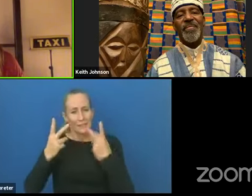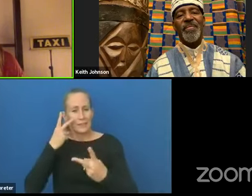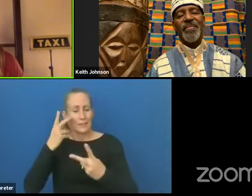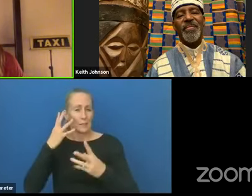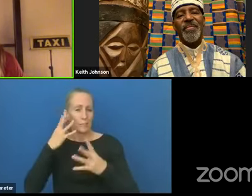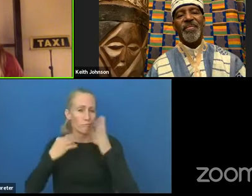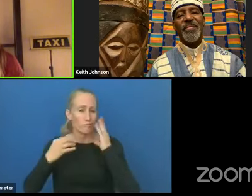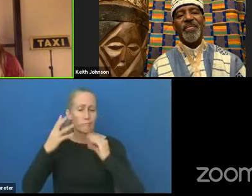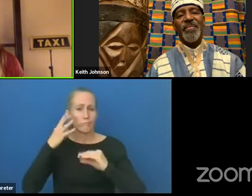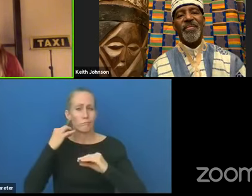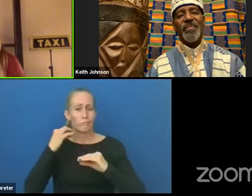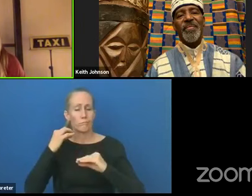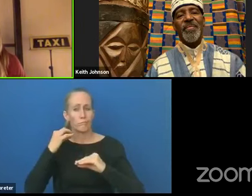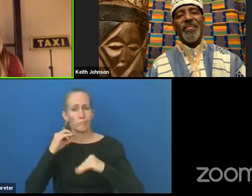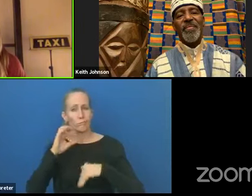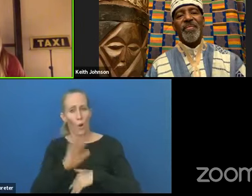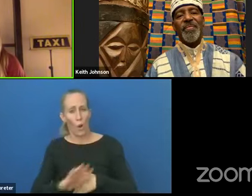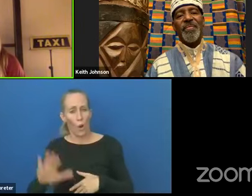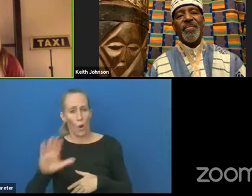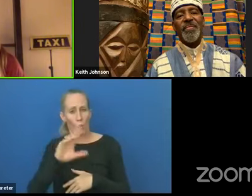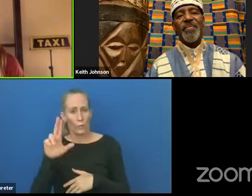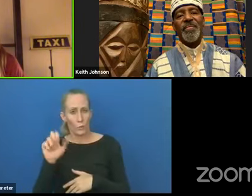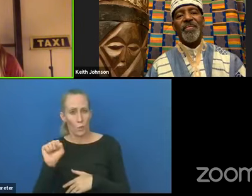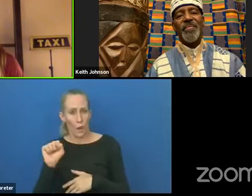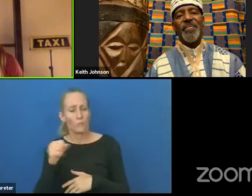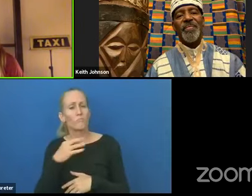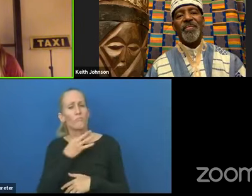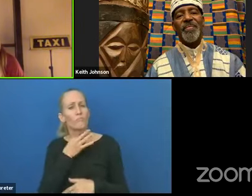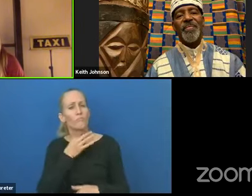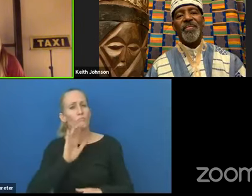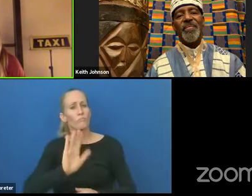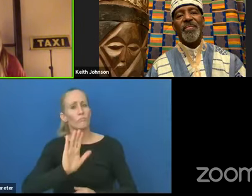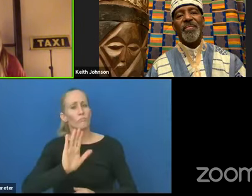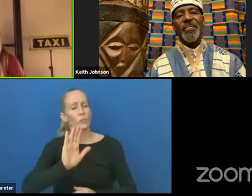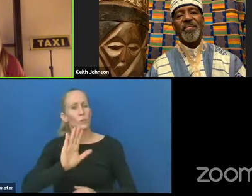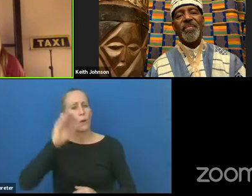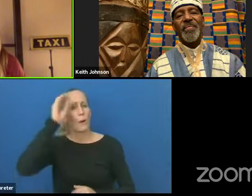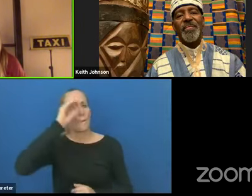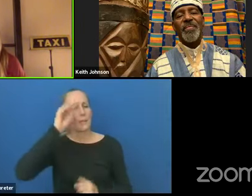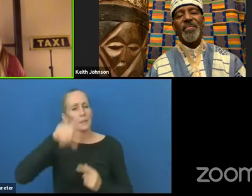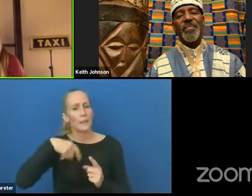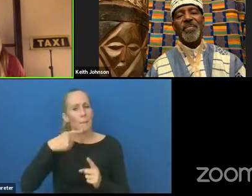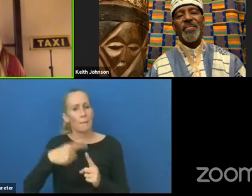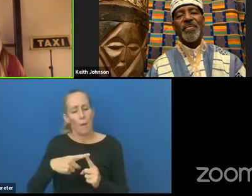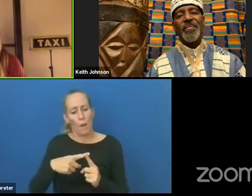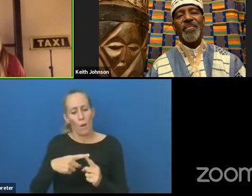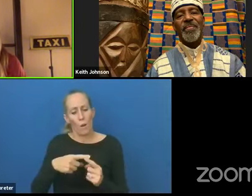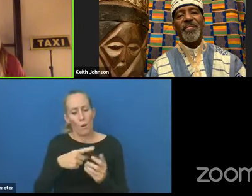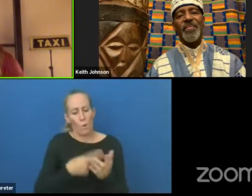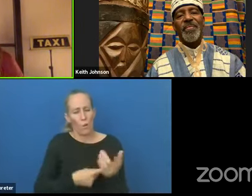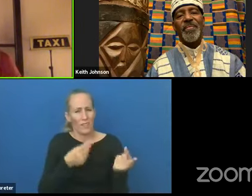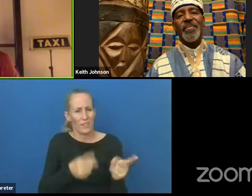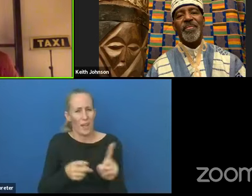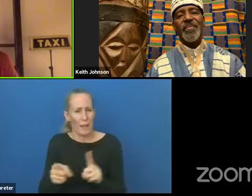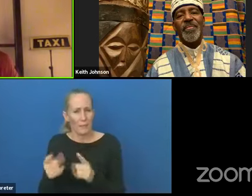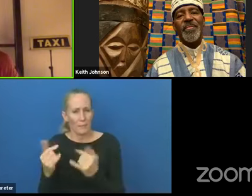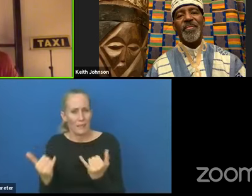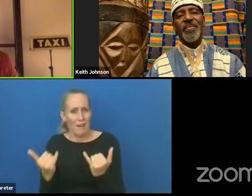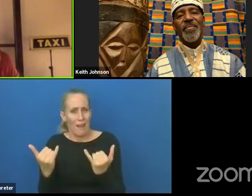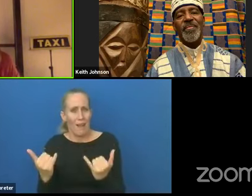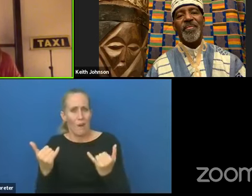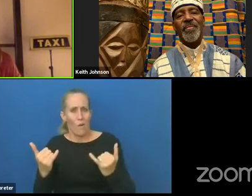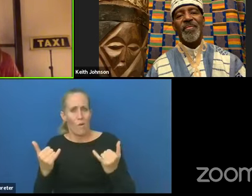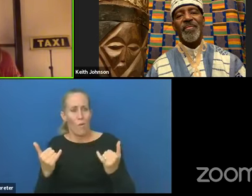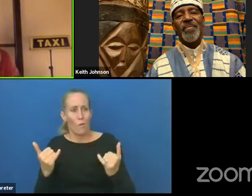wondered what you're making of what's happening on the streets these days with this